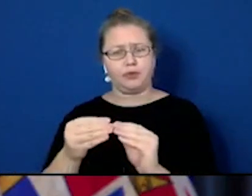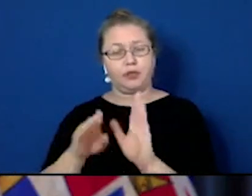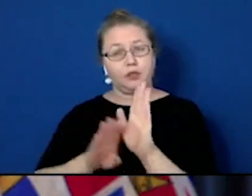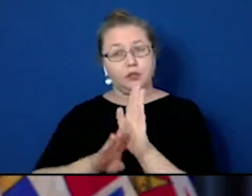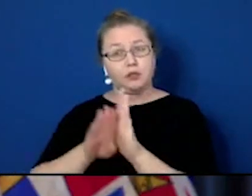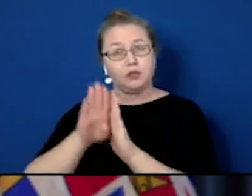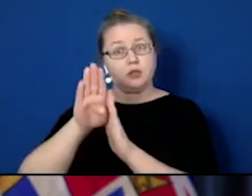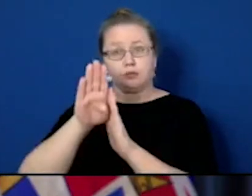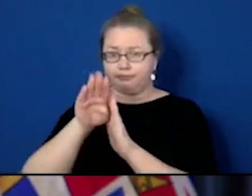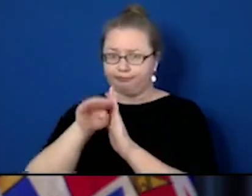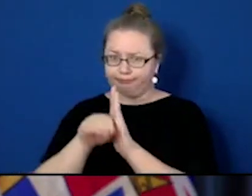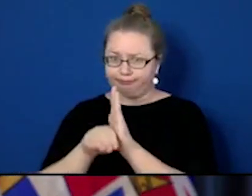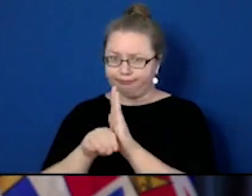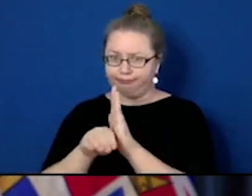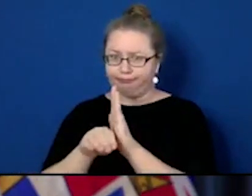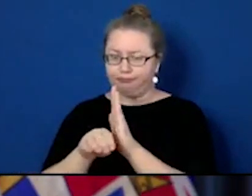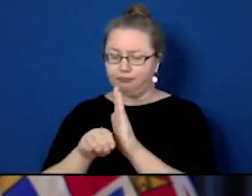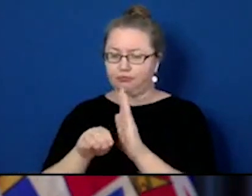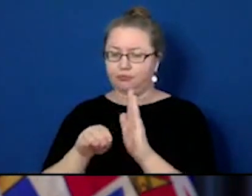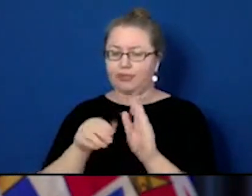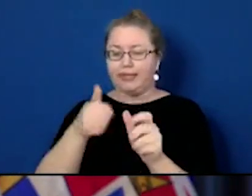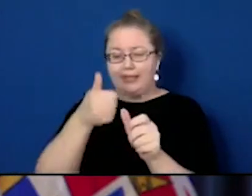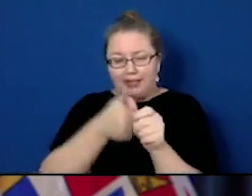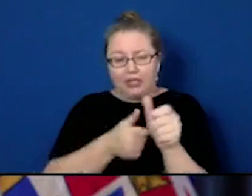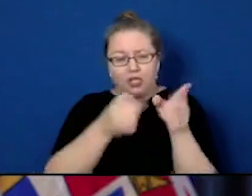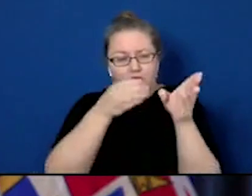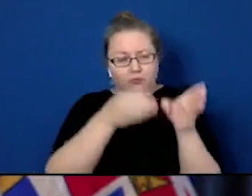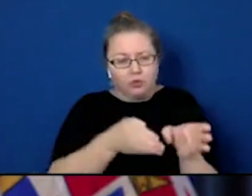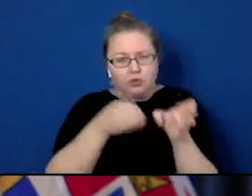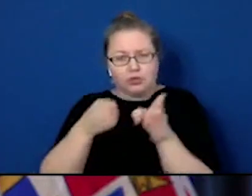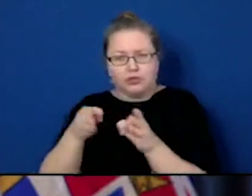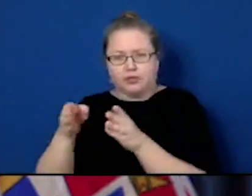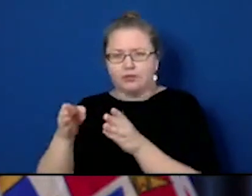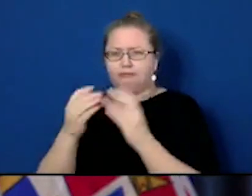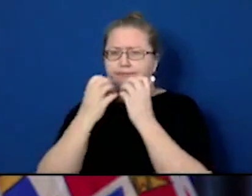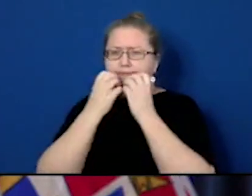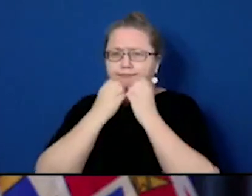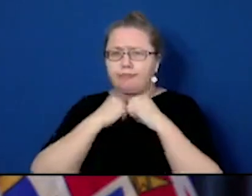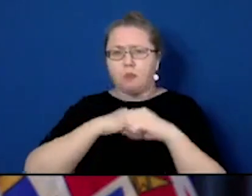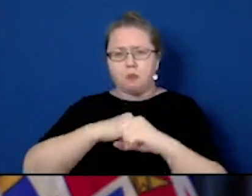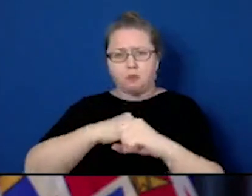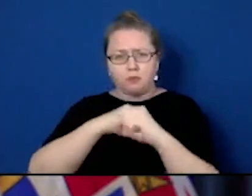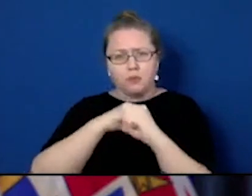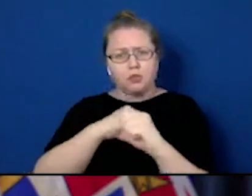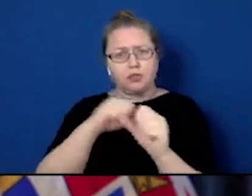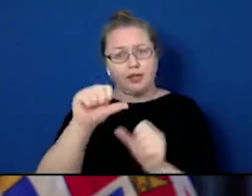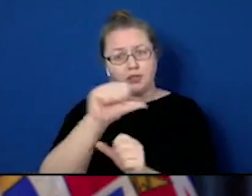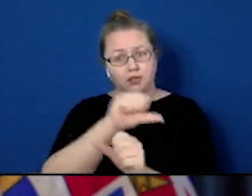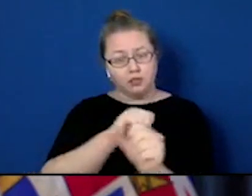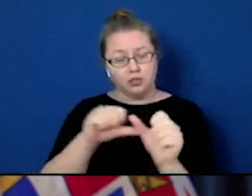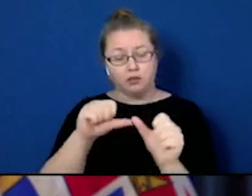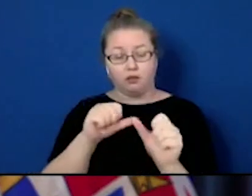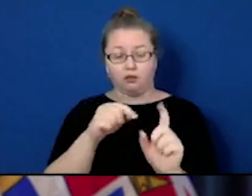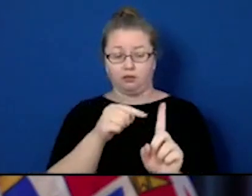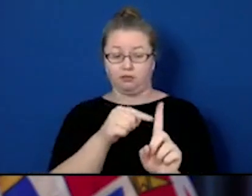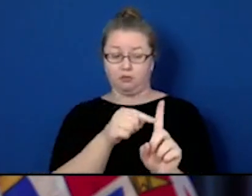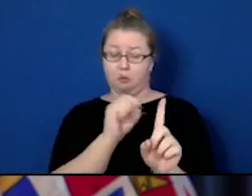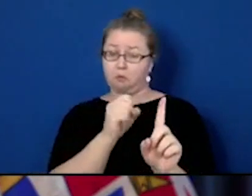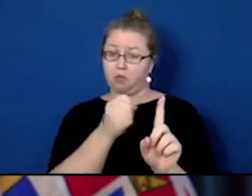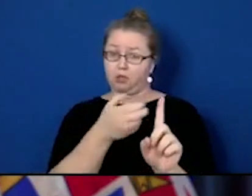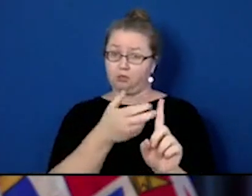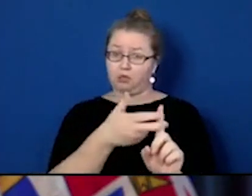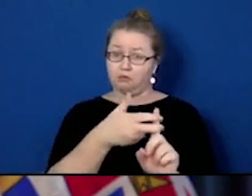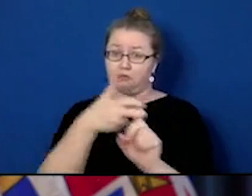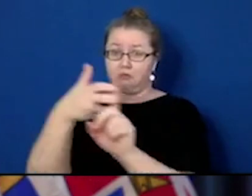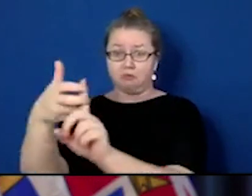and make sure that we're doing everything we can to protect those people who we know are more likely to end up in hospital